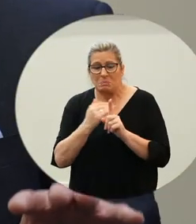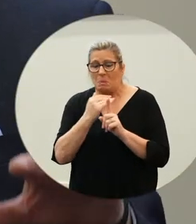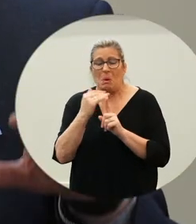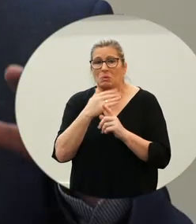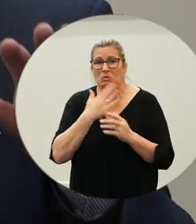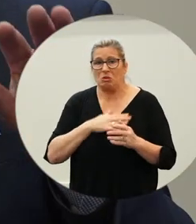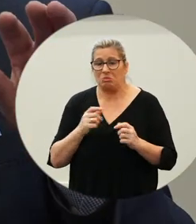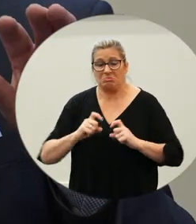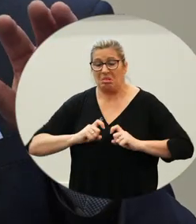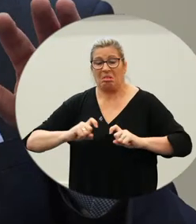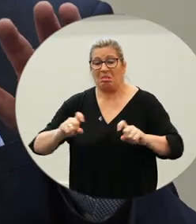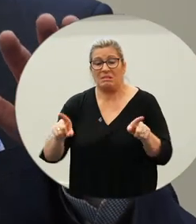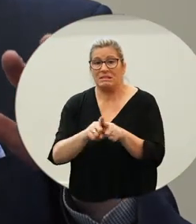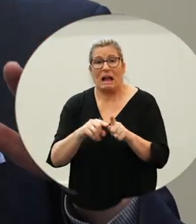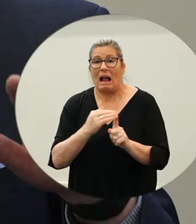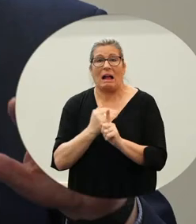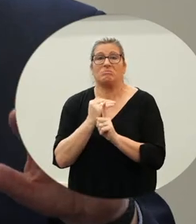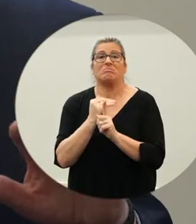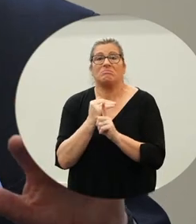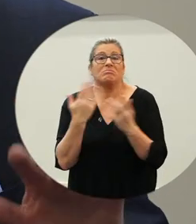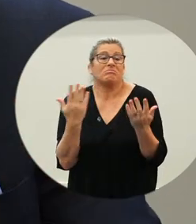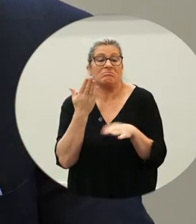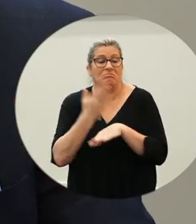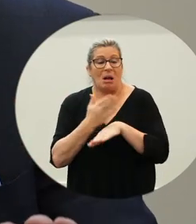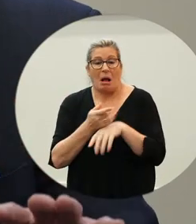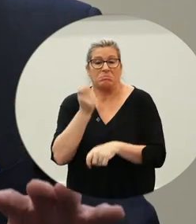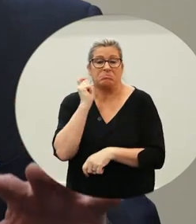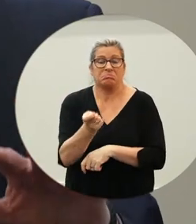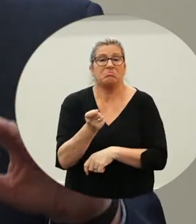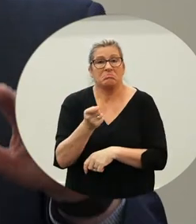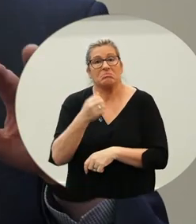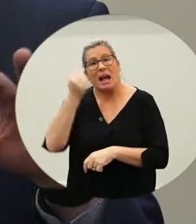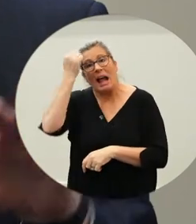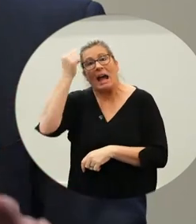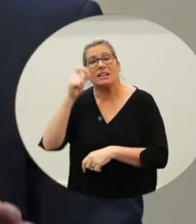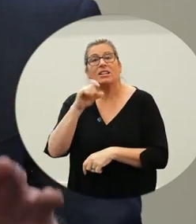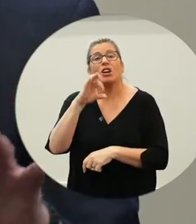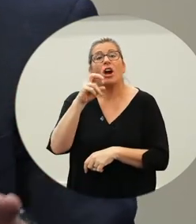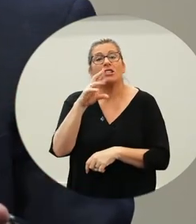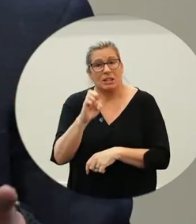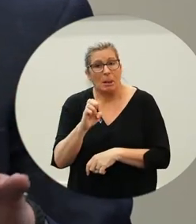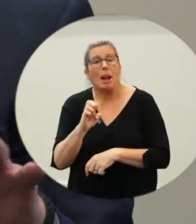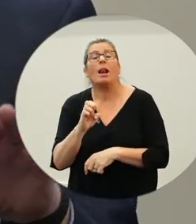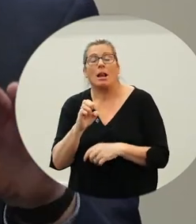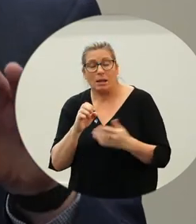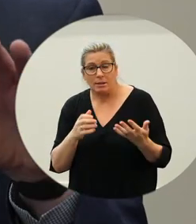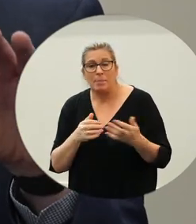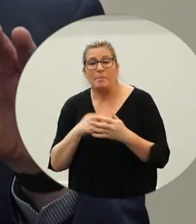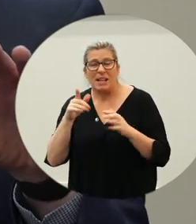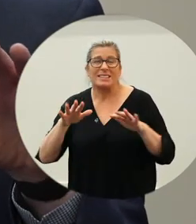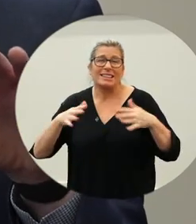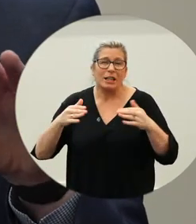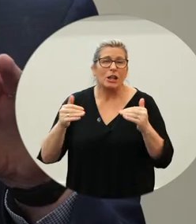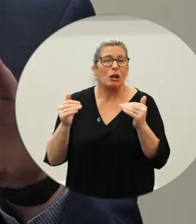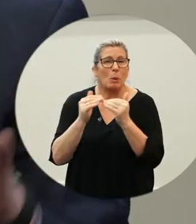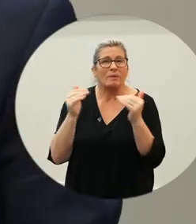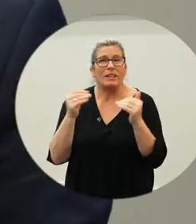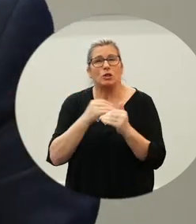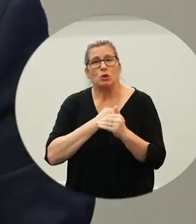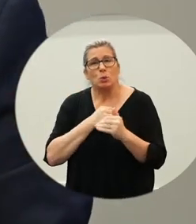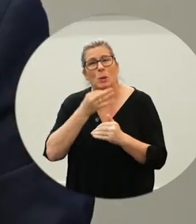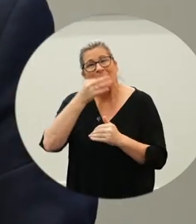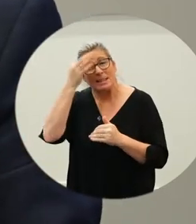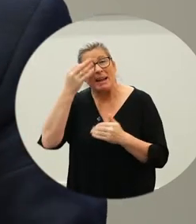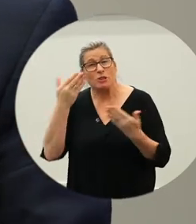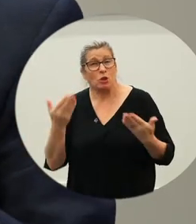rank of head constable, which would be broadly equivalent to an